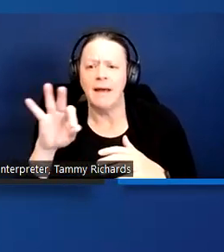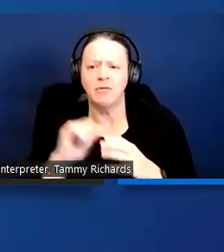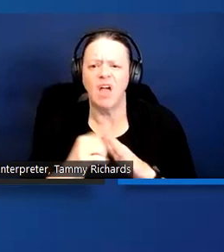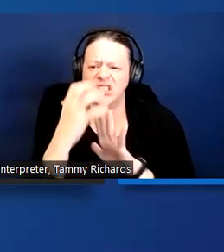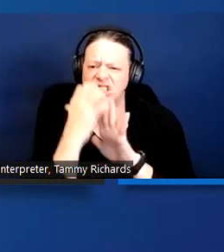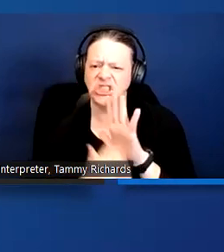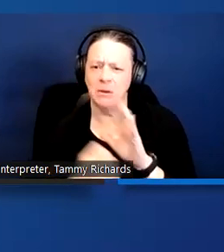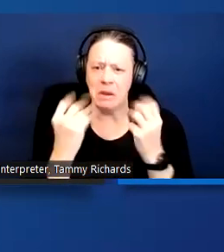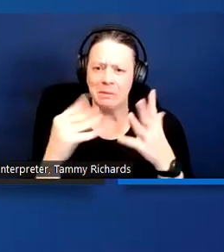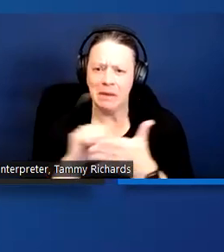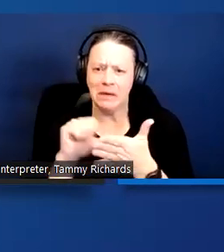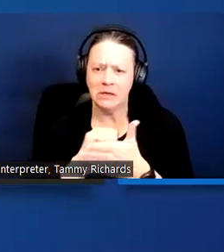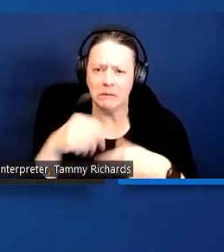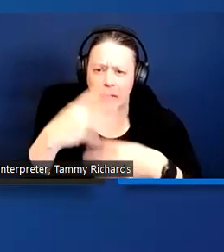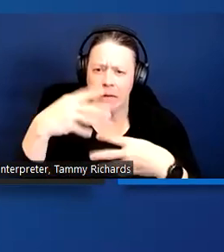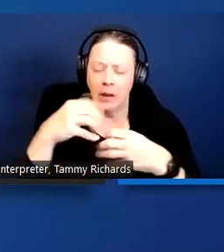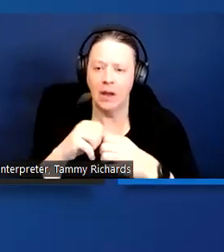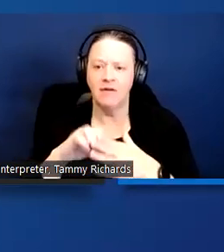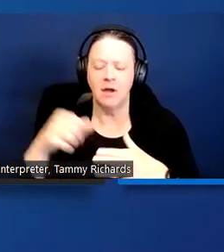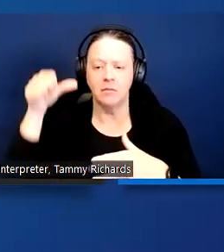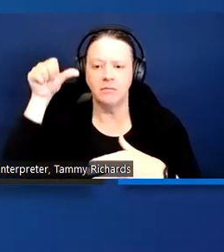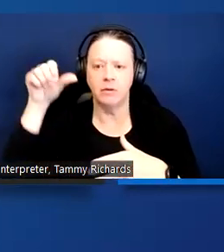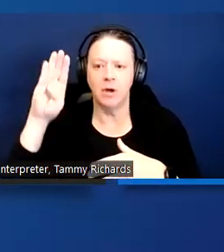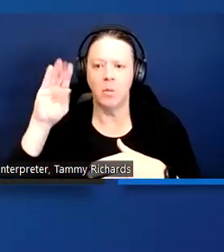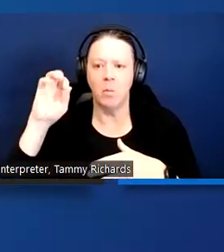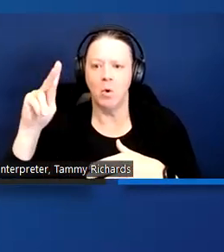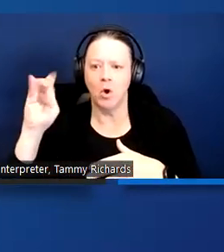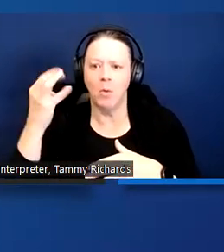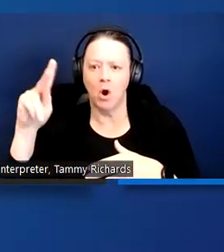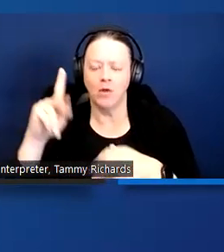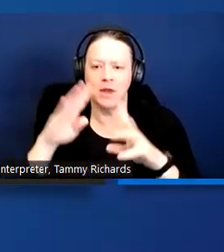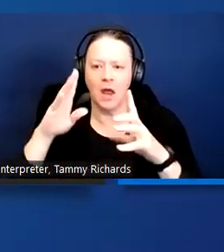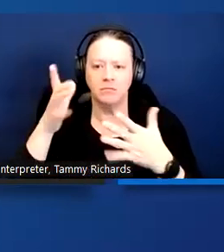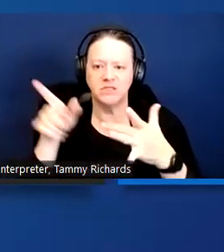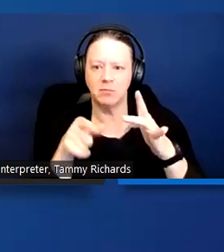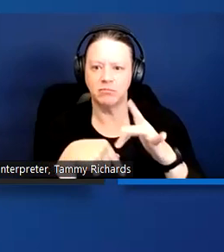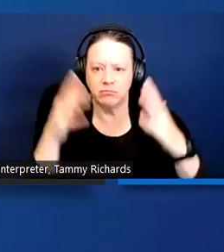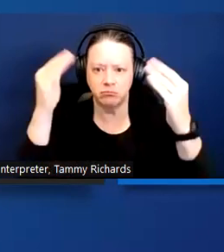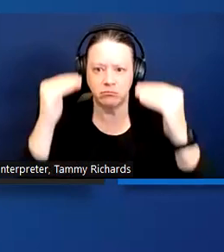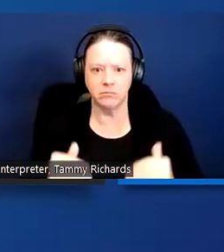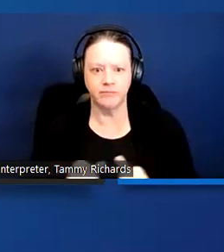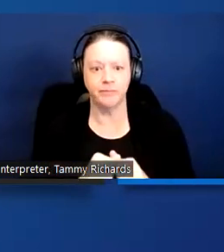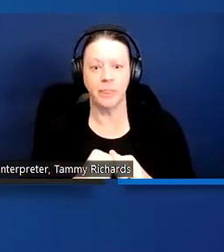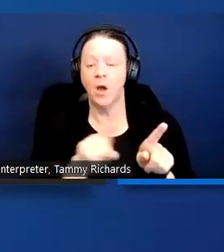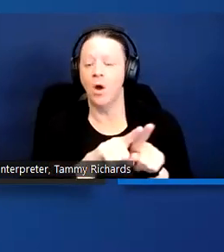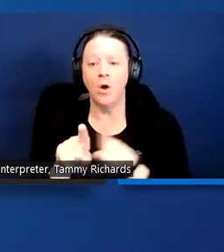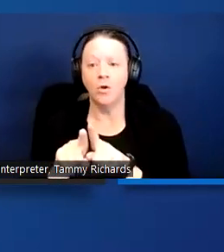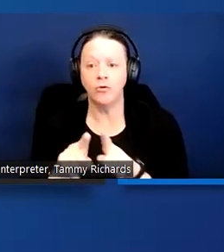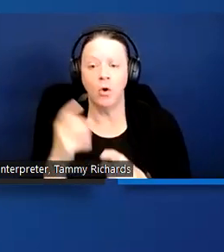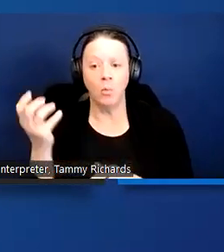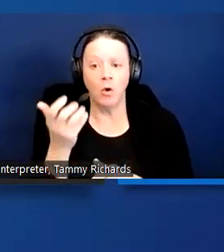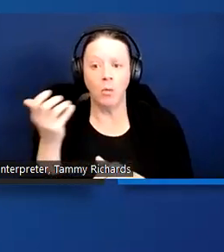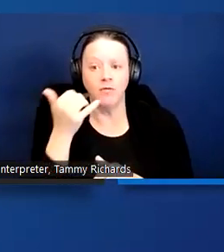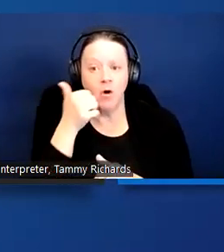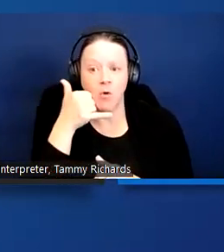section? Mobile phones and apps. Mobile phones have become a very dominant method of using the internet and